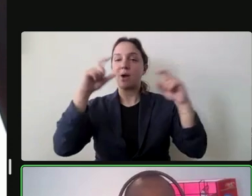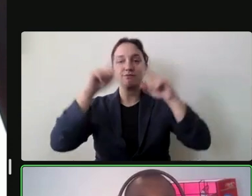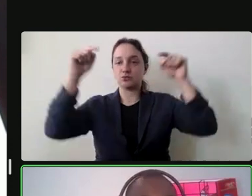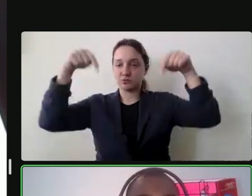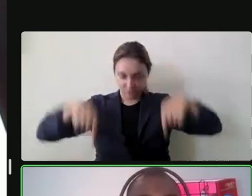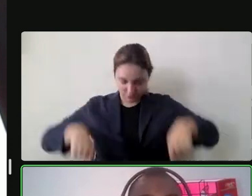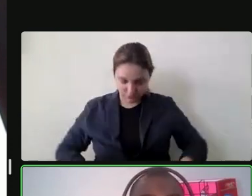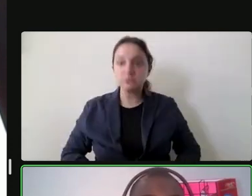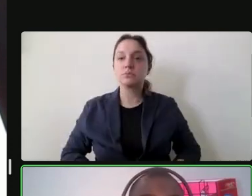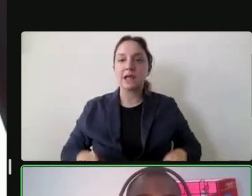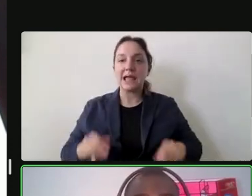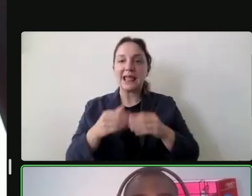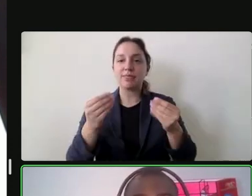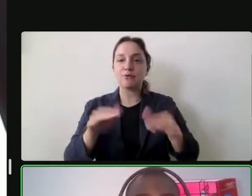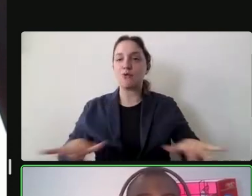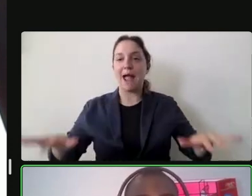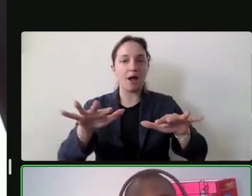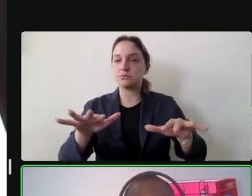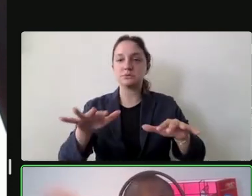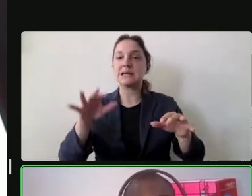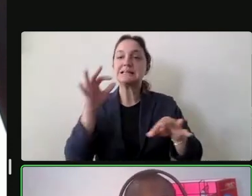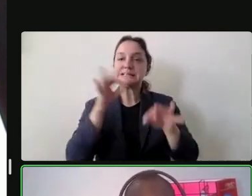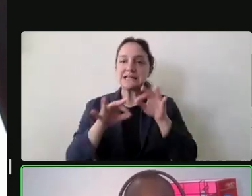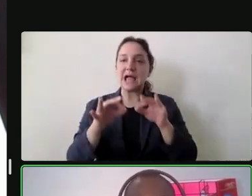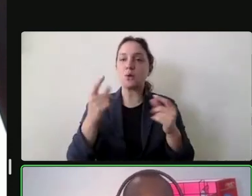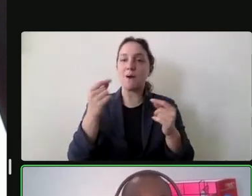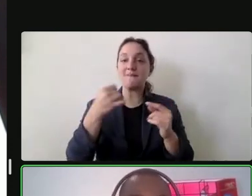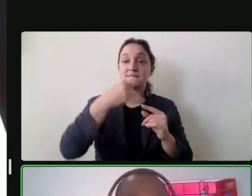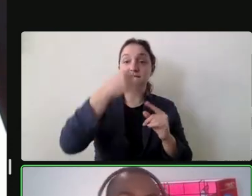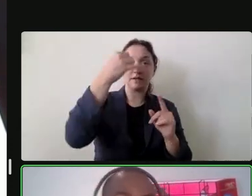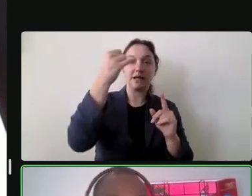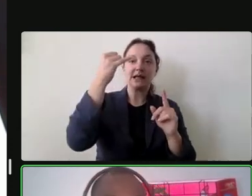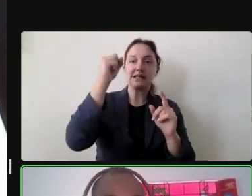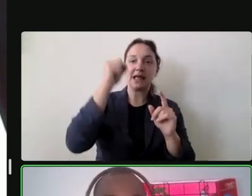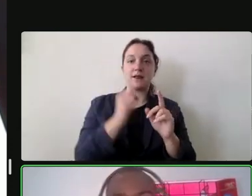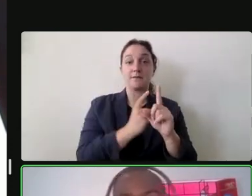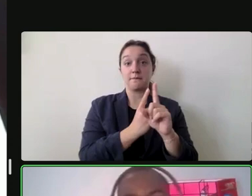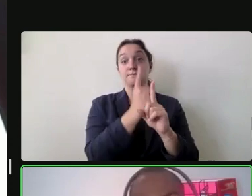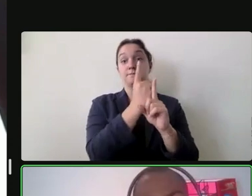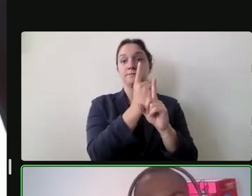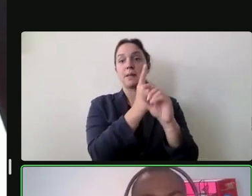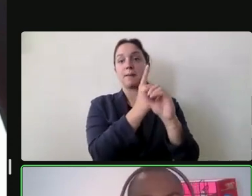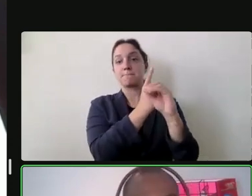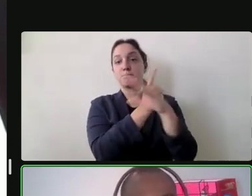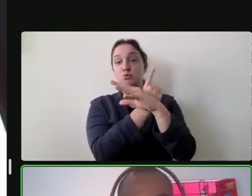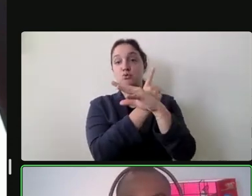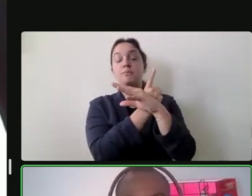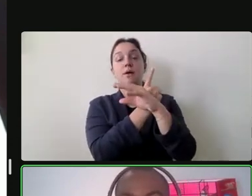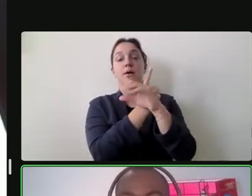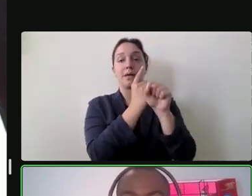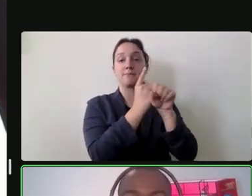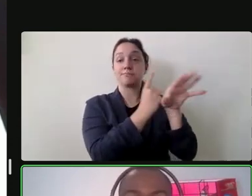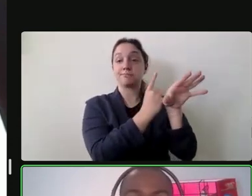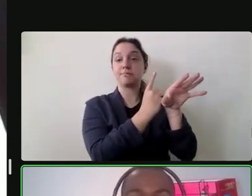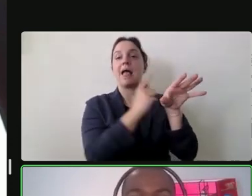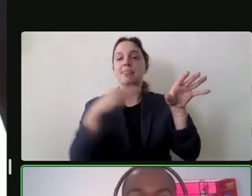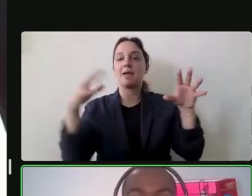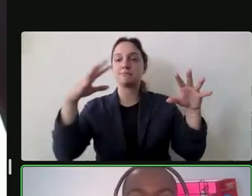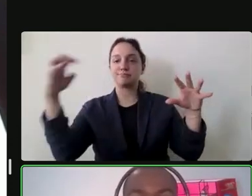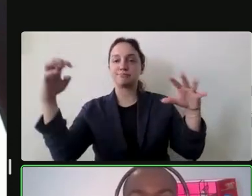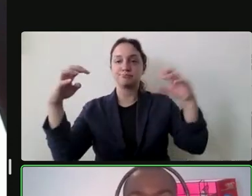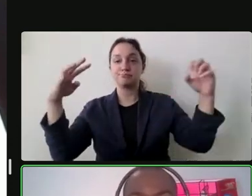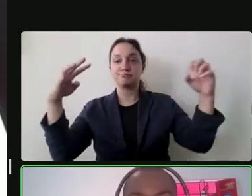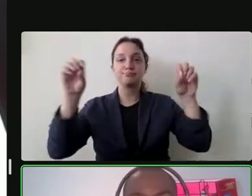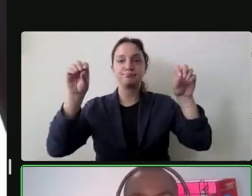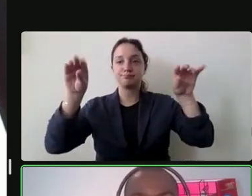can use existing fiber that we have and just expand that network from rooftop to rooftop. We're really, really excited about this program.